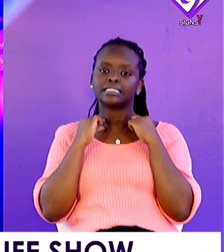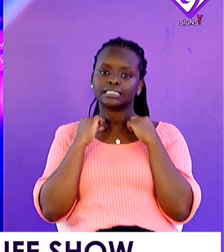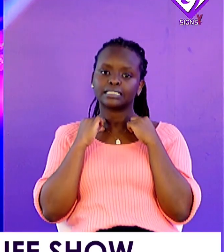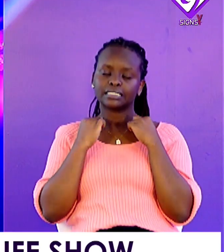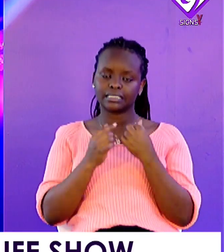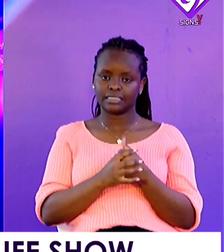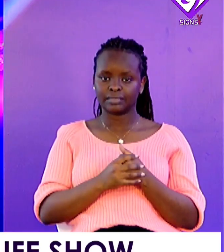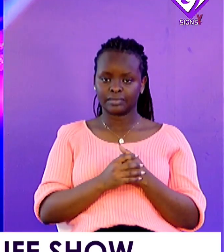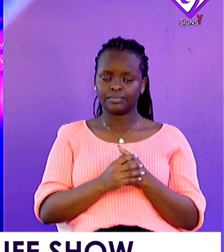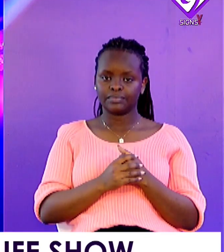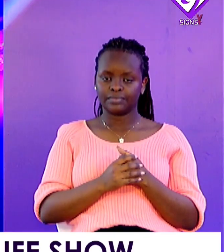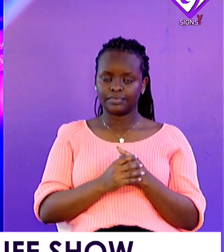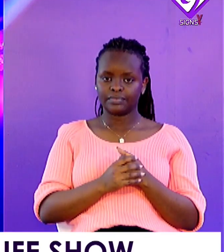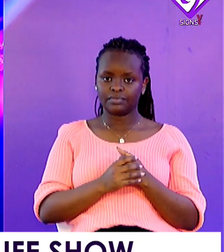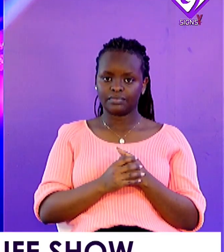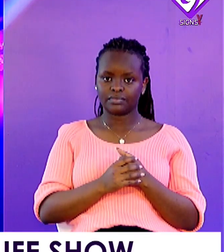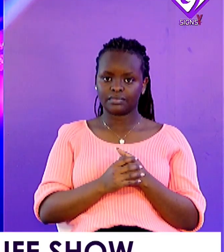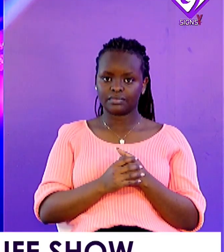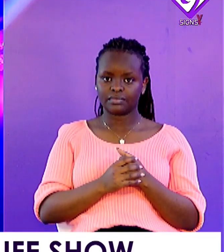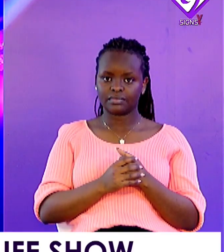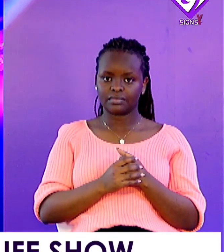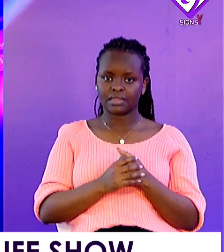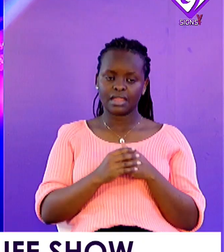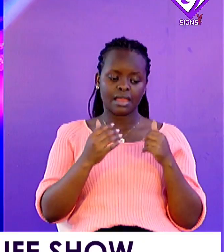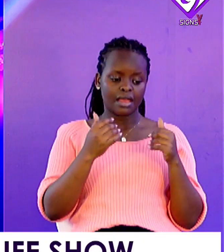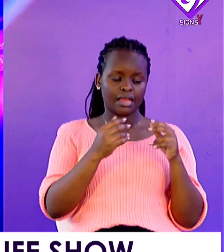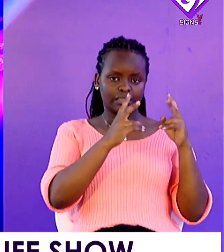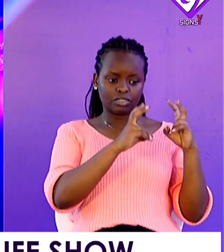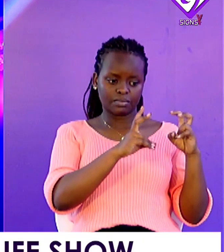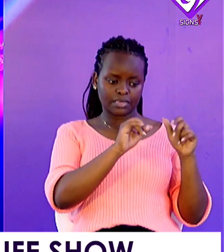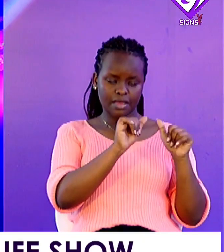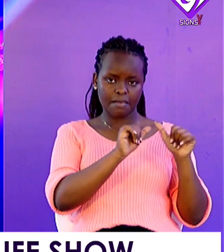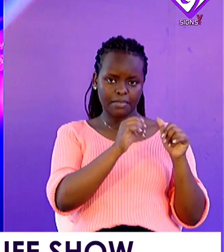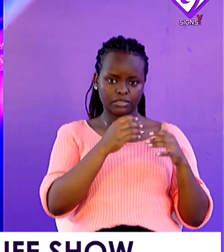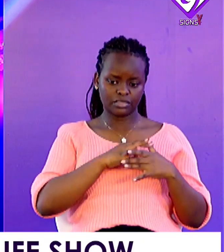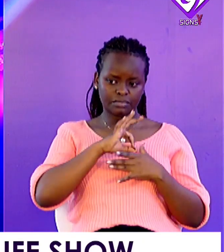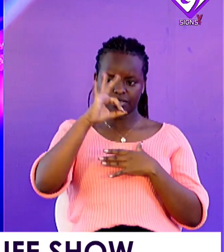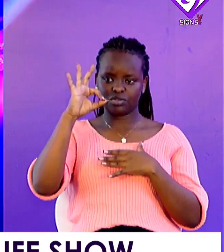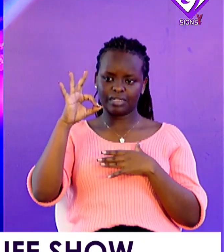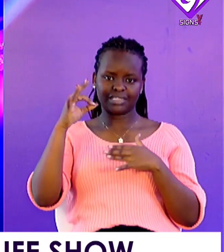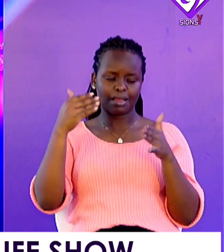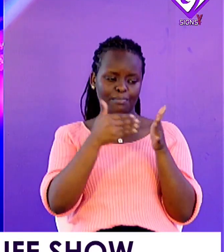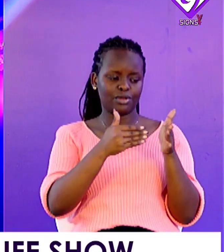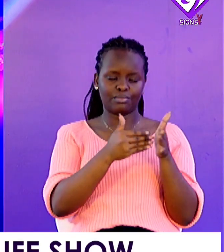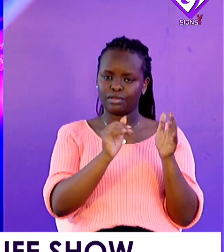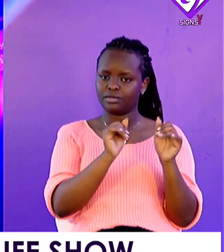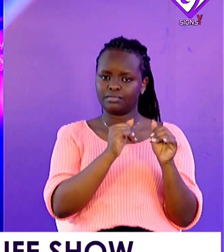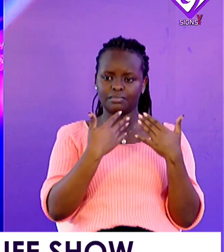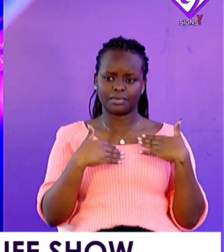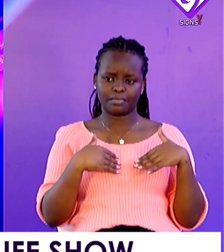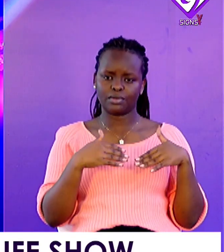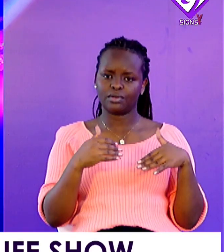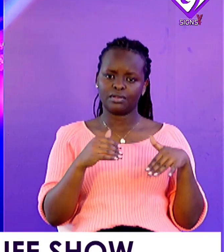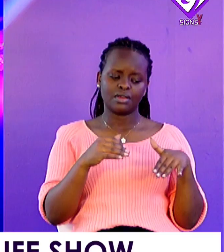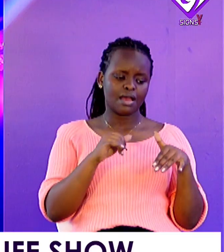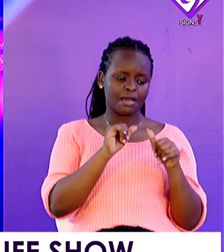where the issues of spirituality can misguide people not to go to school, or have young